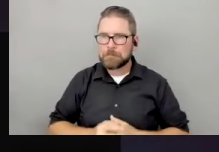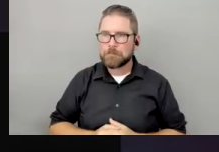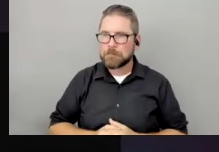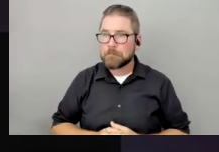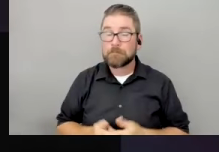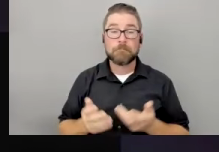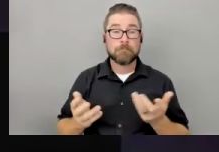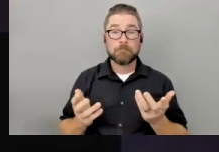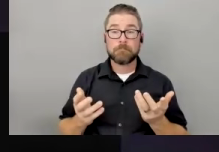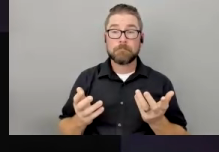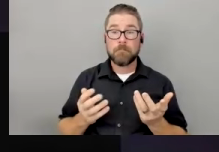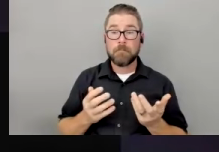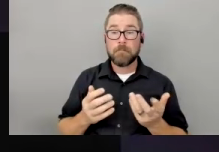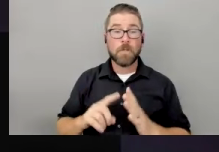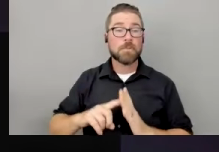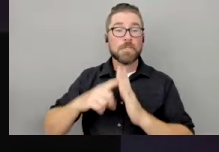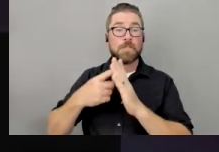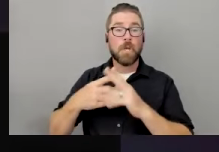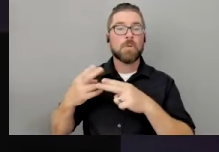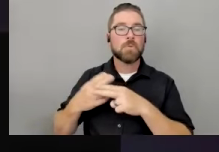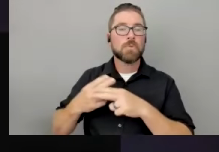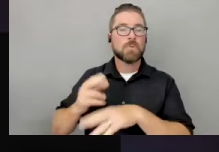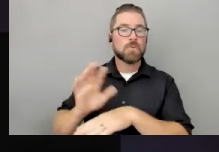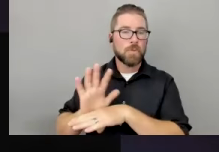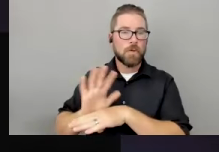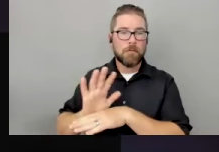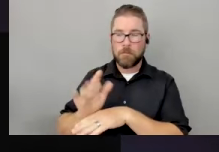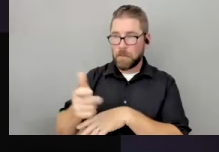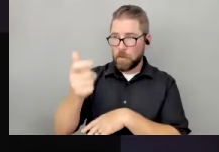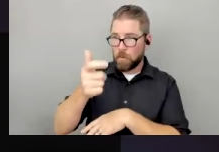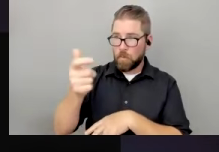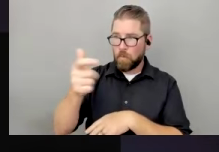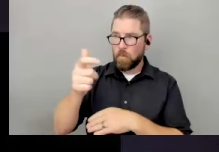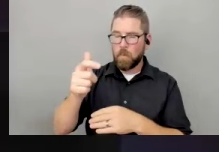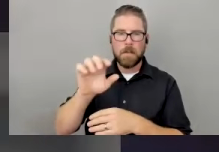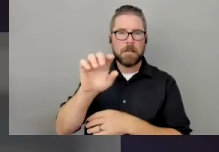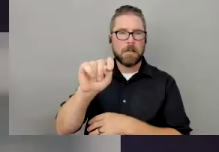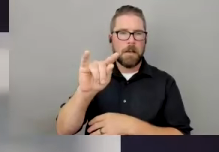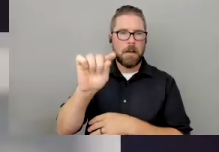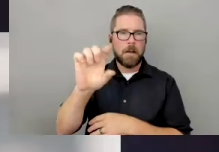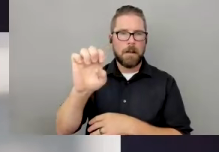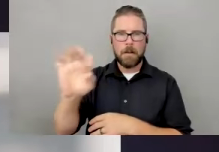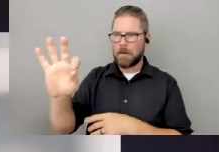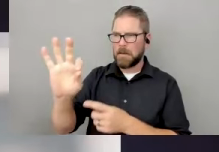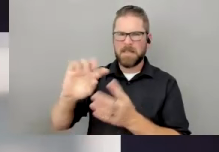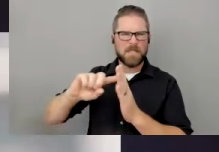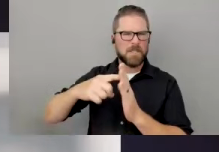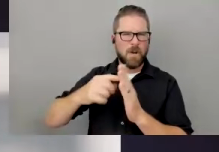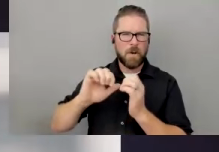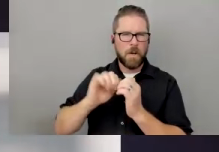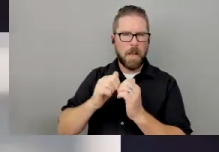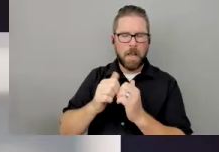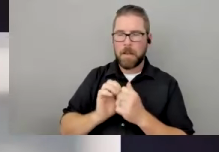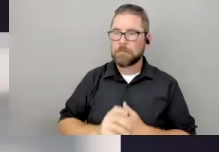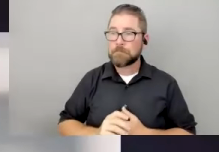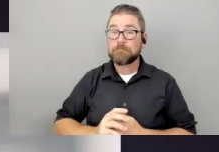So we have a short video for you all to watch about the origins of Title IX. In the 1960s, the civil